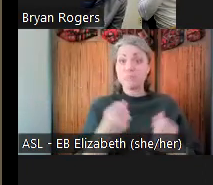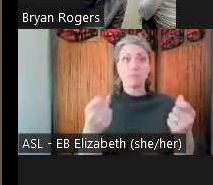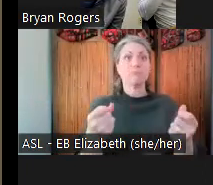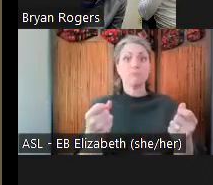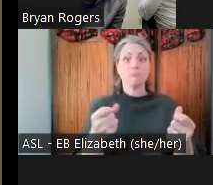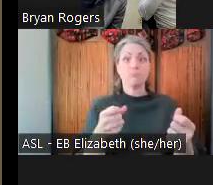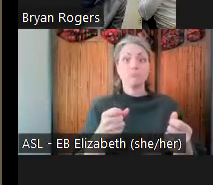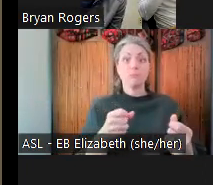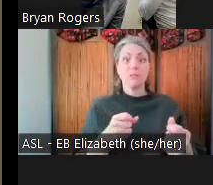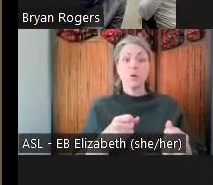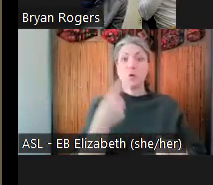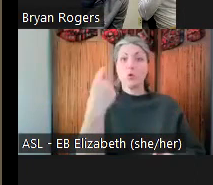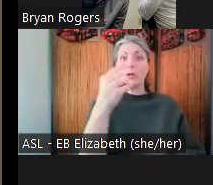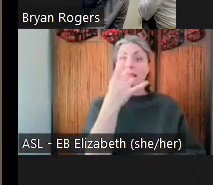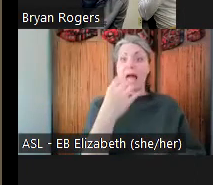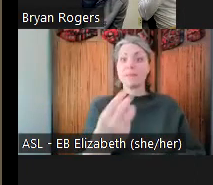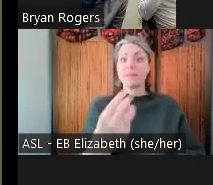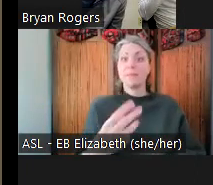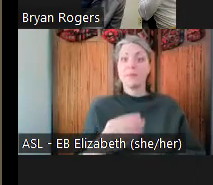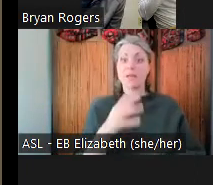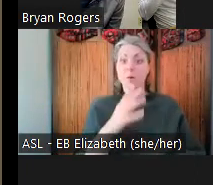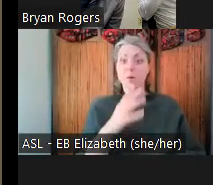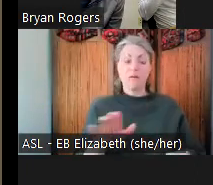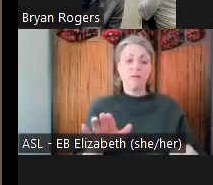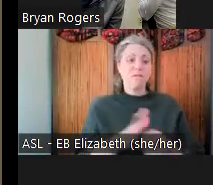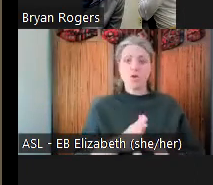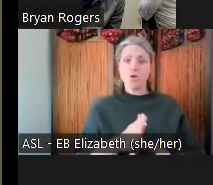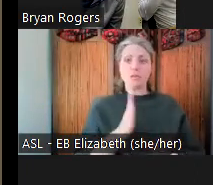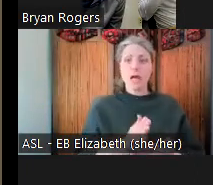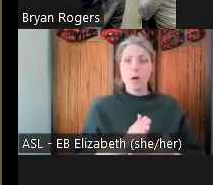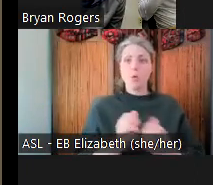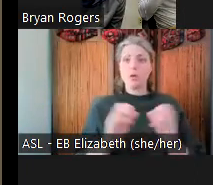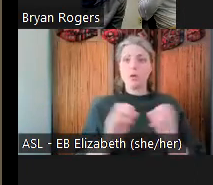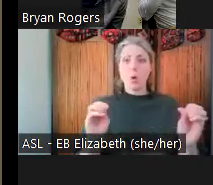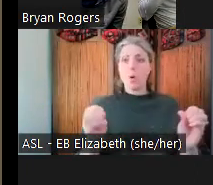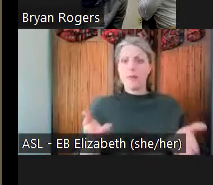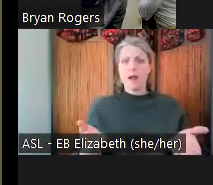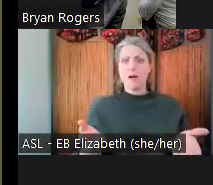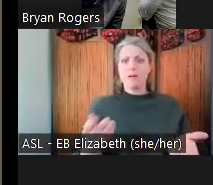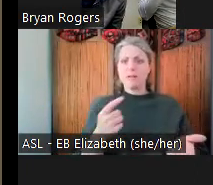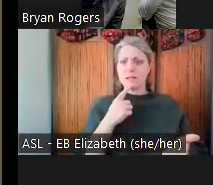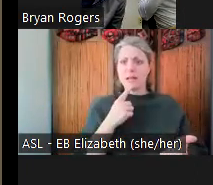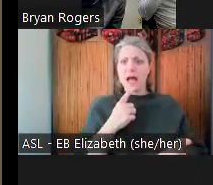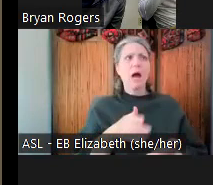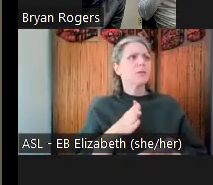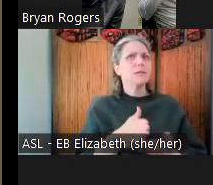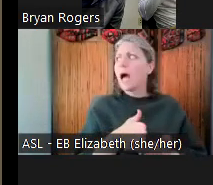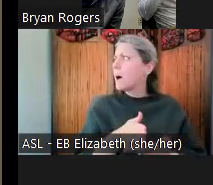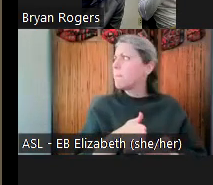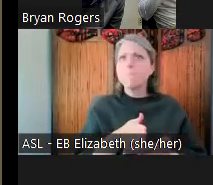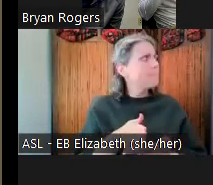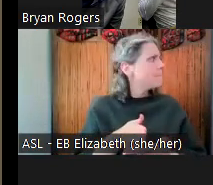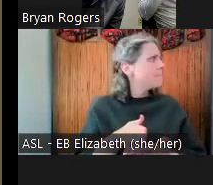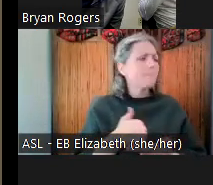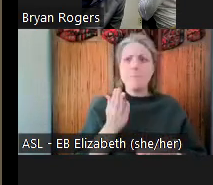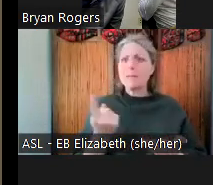with a green light and he'll just make a full stop with no one in sight. And he just said, I just thought maybe someone might be coming